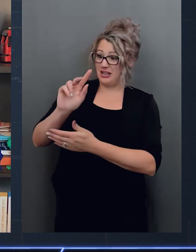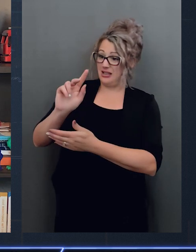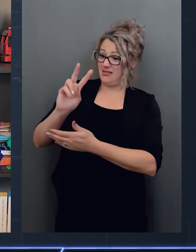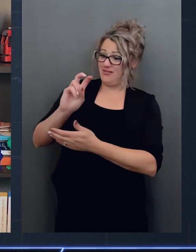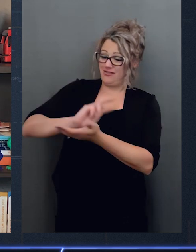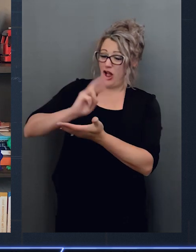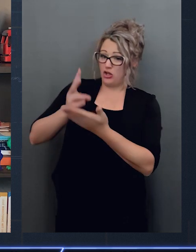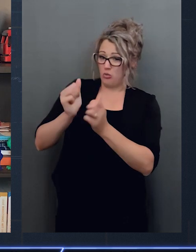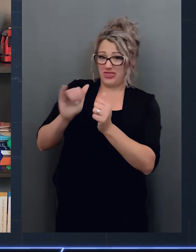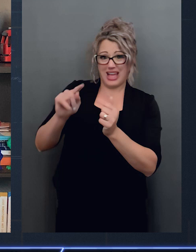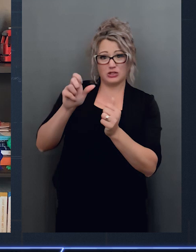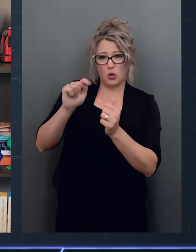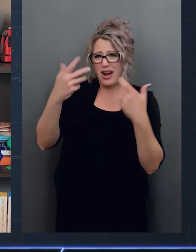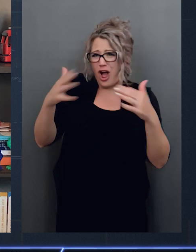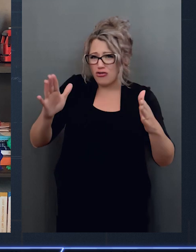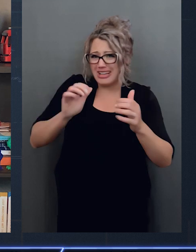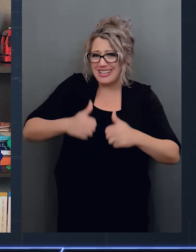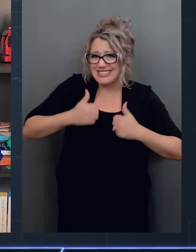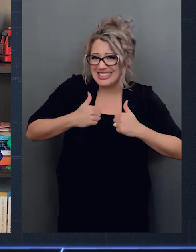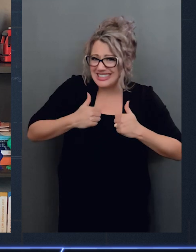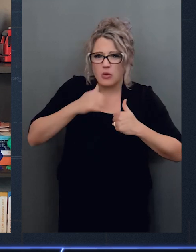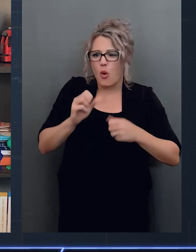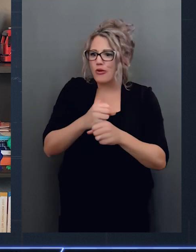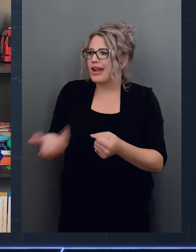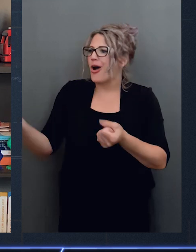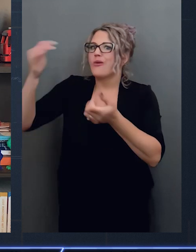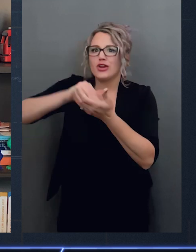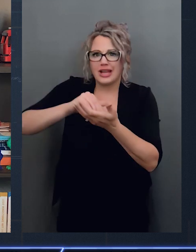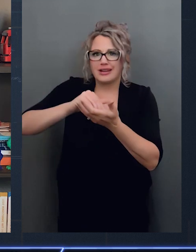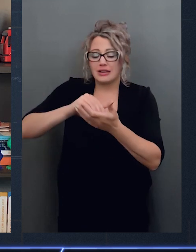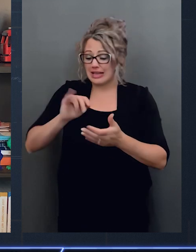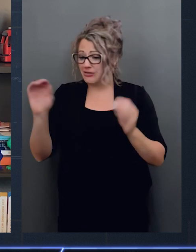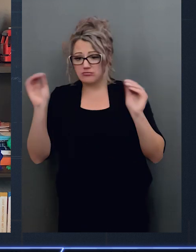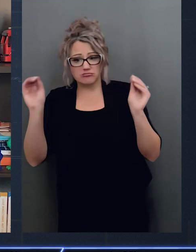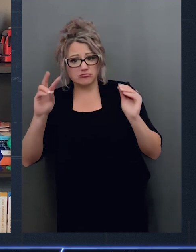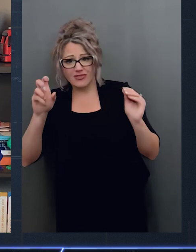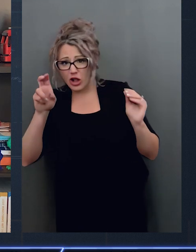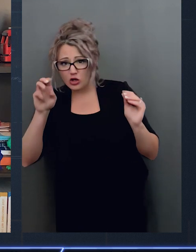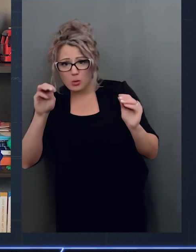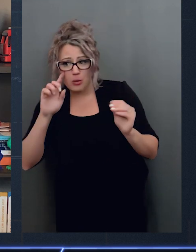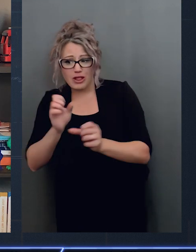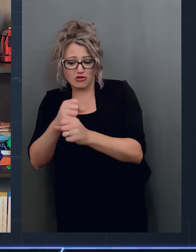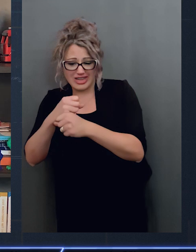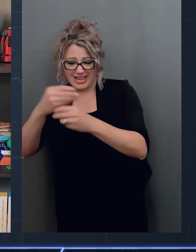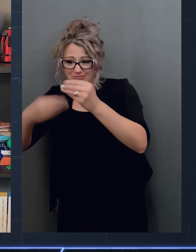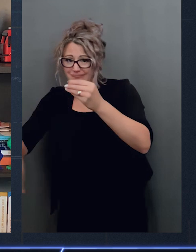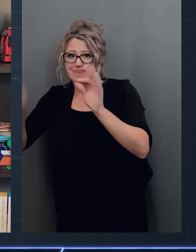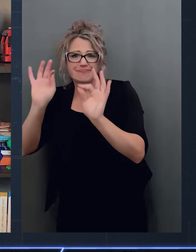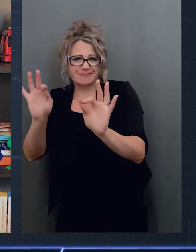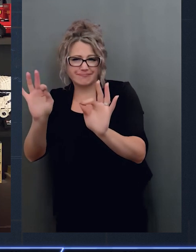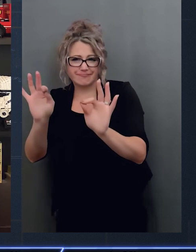already exists, the call succeeds, but it doesn't actually create another volume. If the volume doesn't exist, it creates it and the